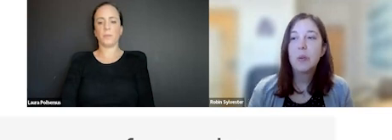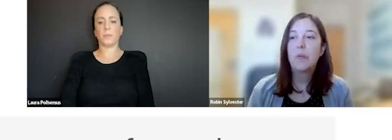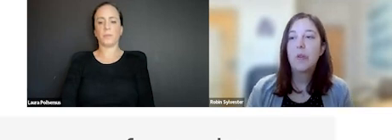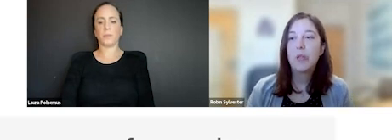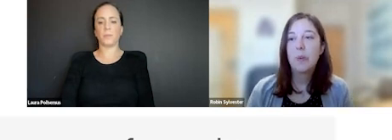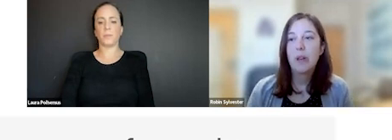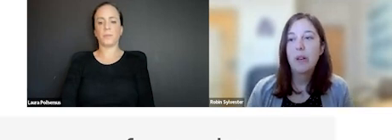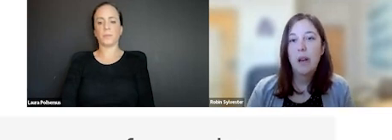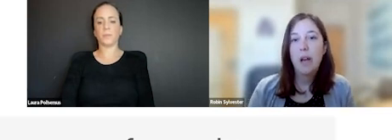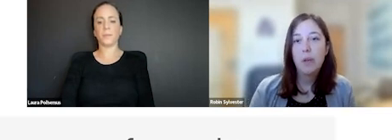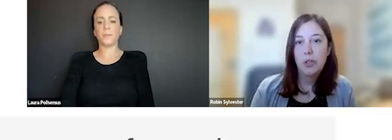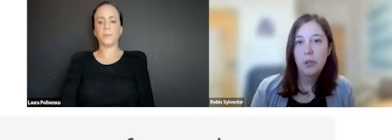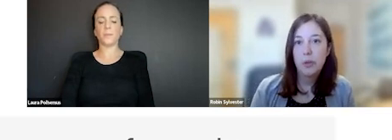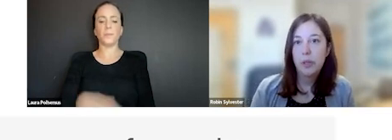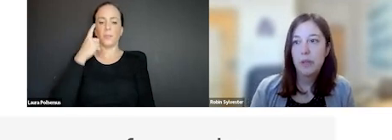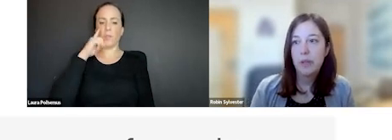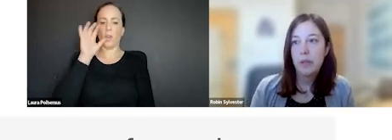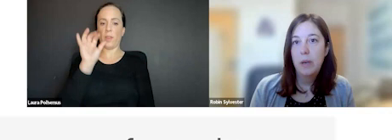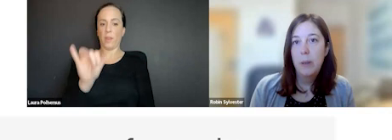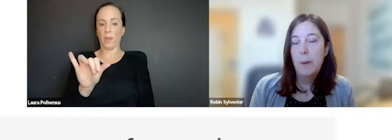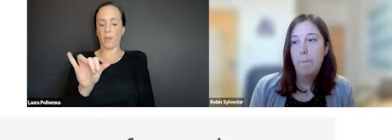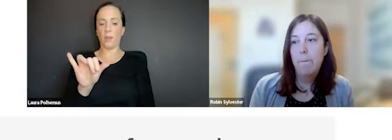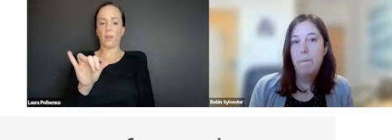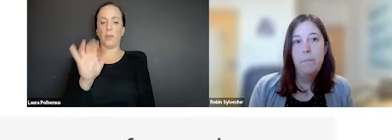Okay, so for this one, I would choose